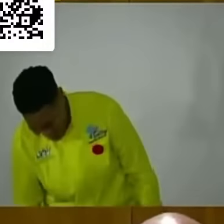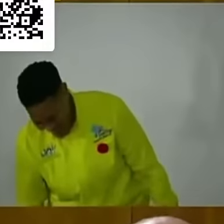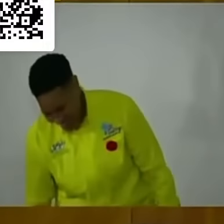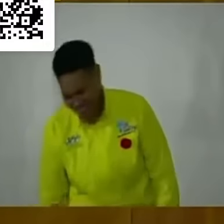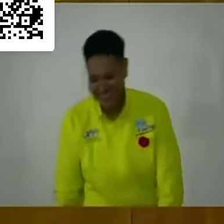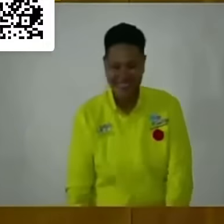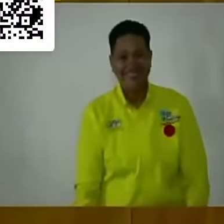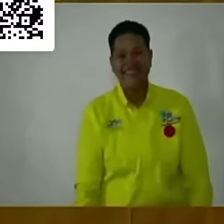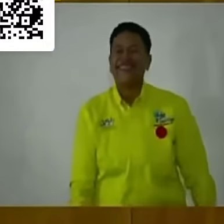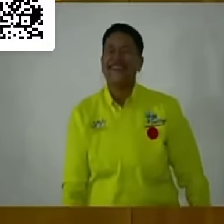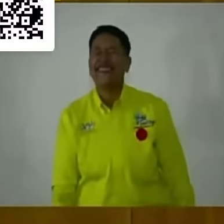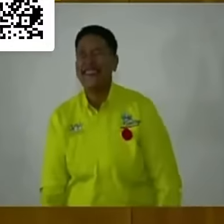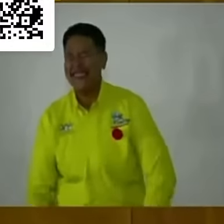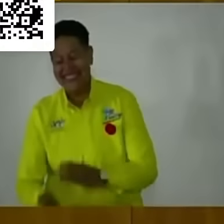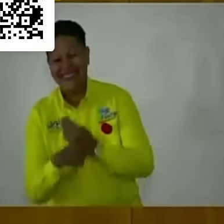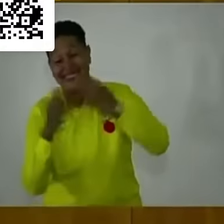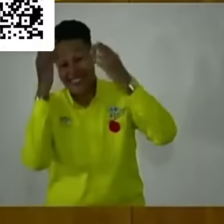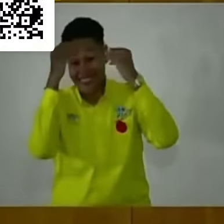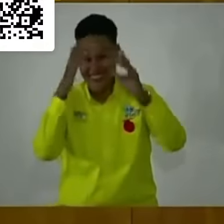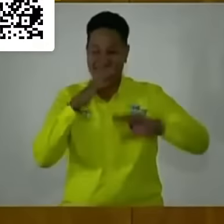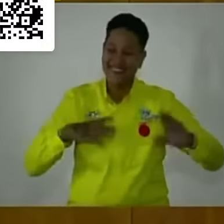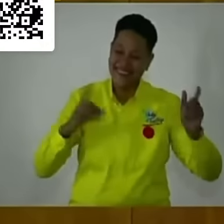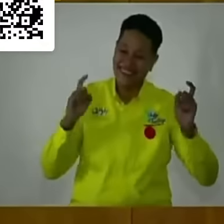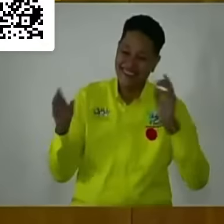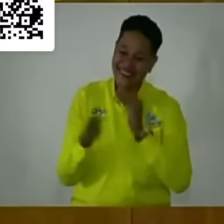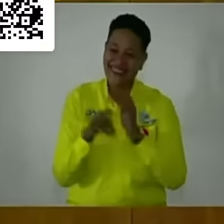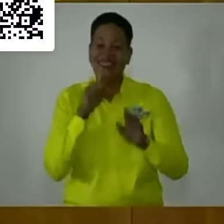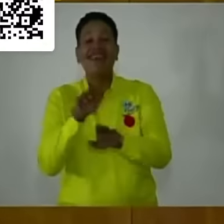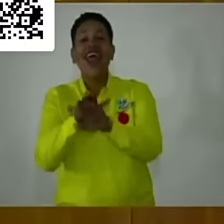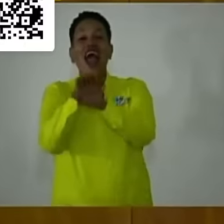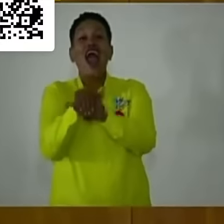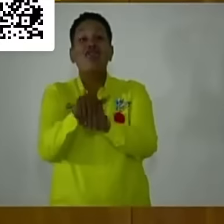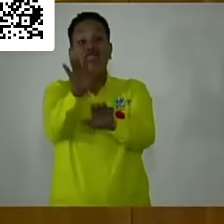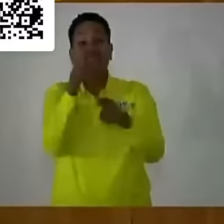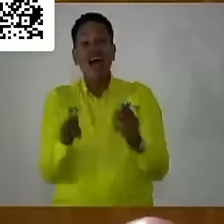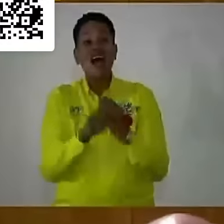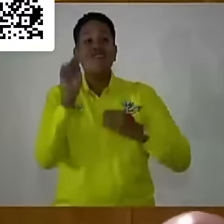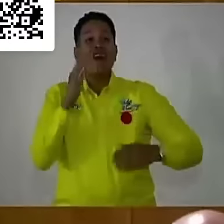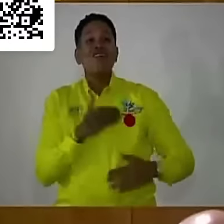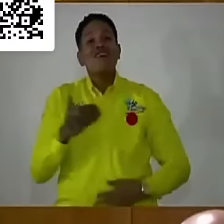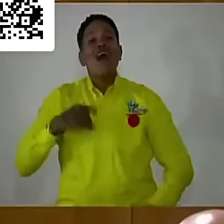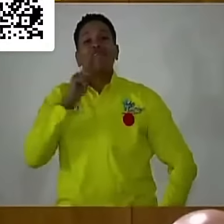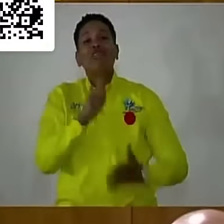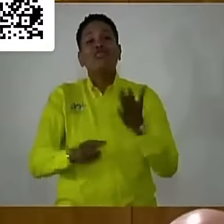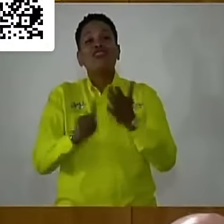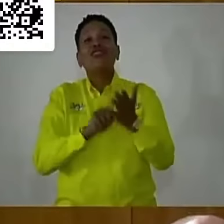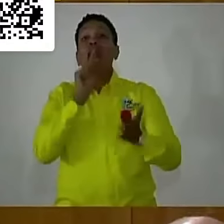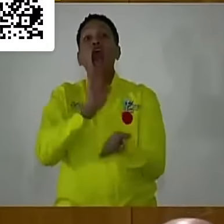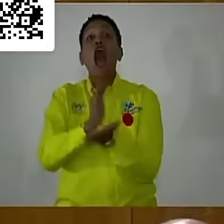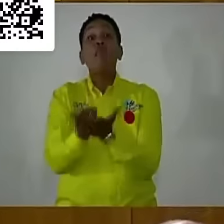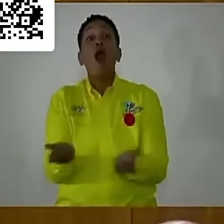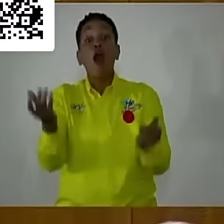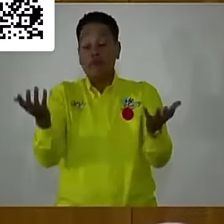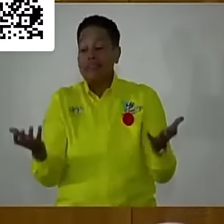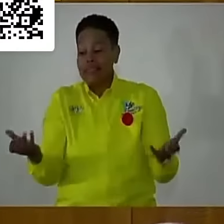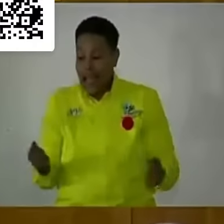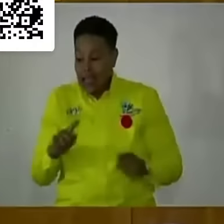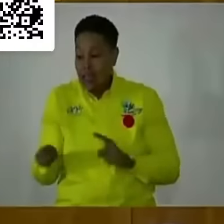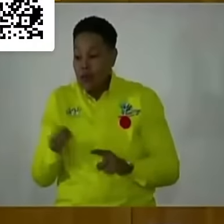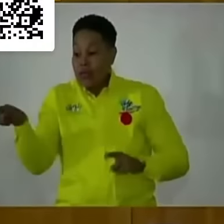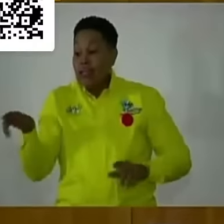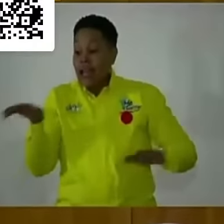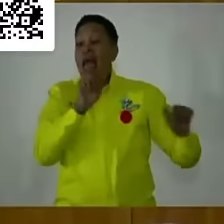Some say, Madam Speaker, it's hypocritical for the member to criticize the amount. When he left